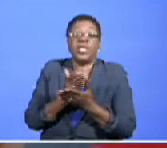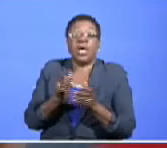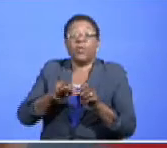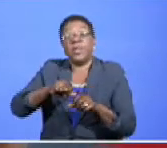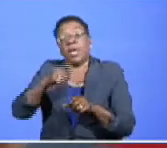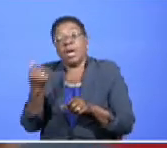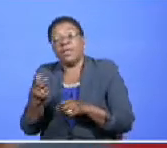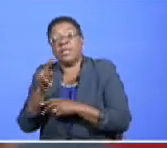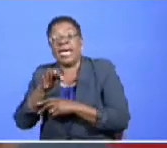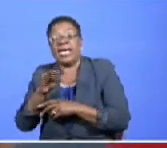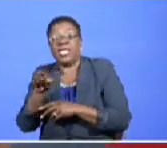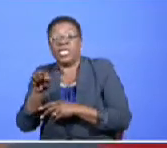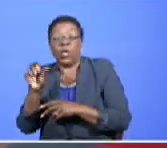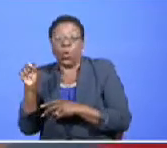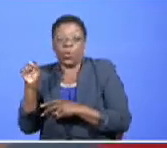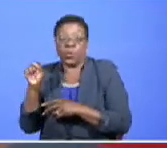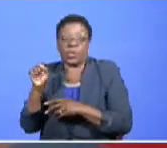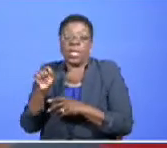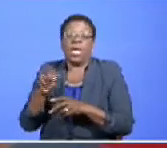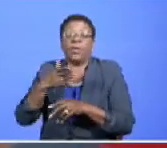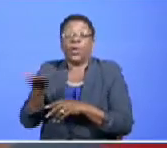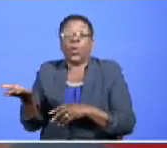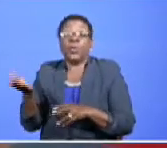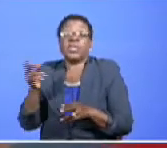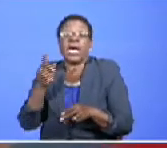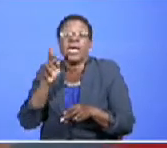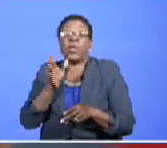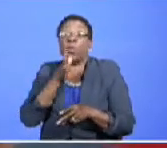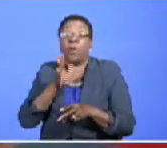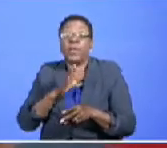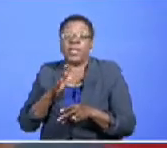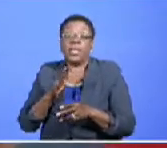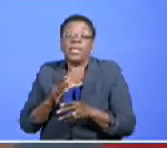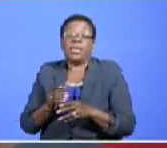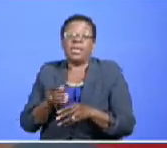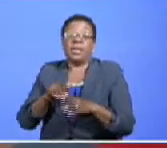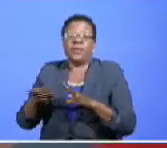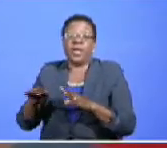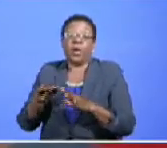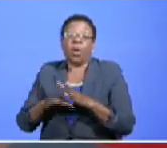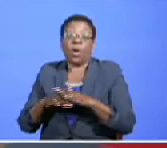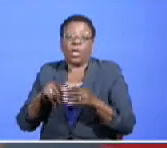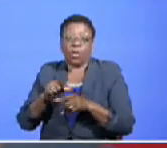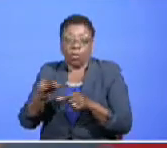Court. Those are the women that are literally out there on the ground who